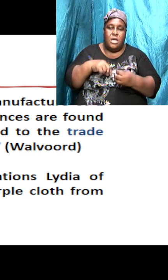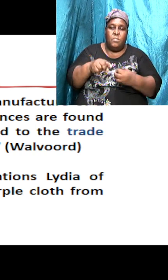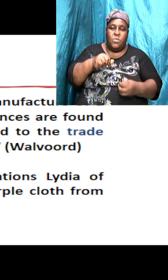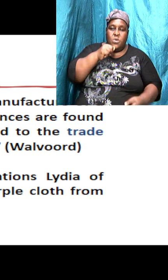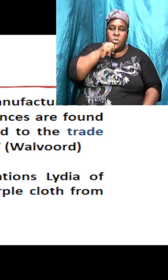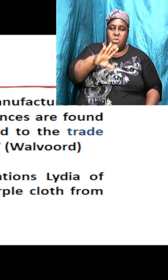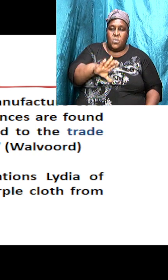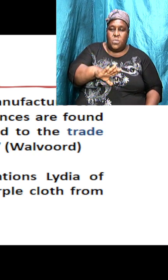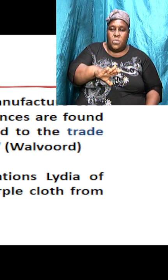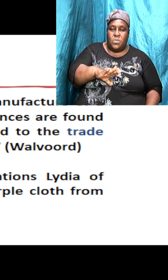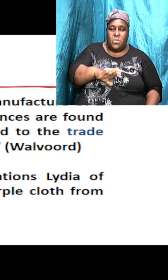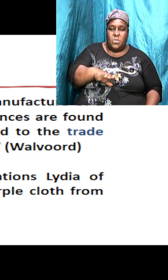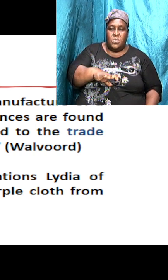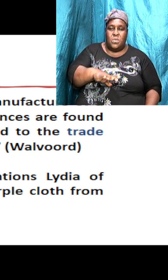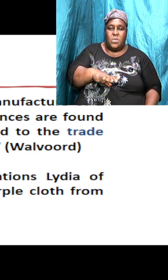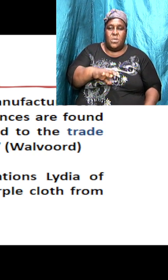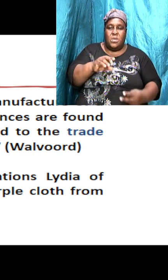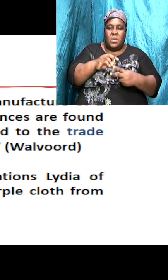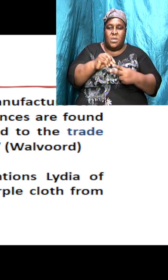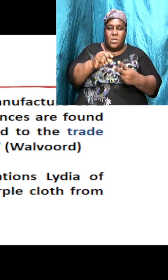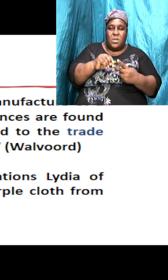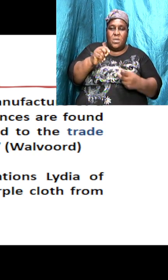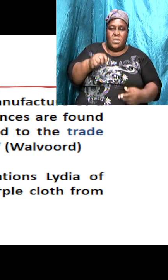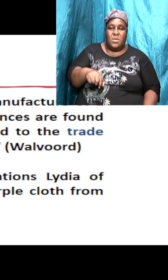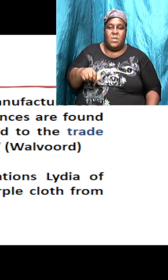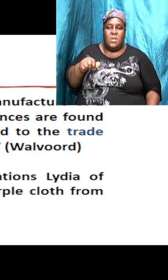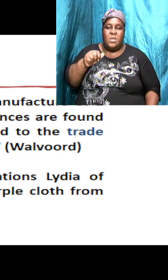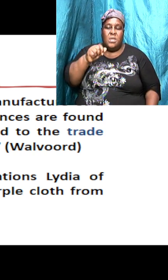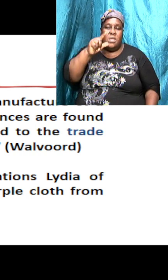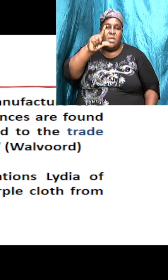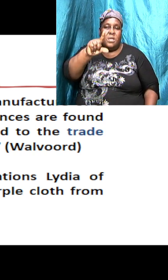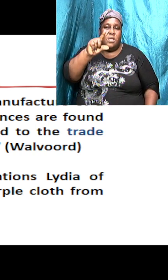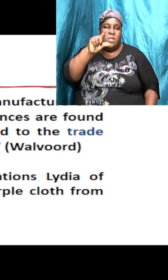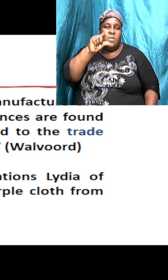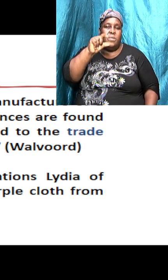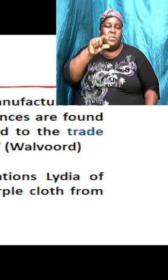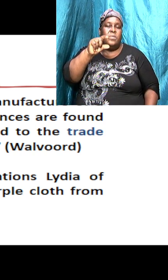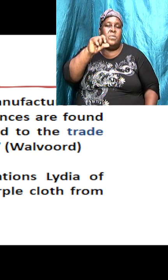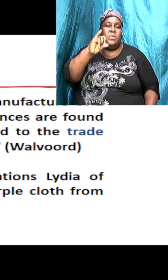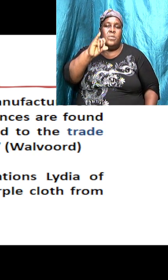about this person. Now a certain woman named Lydia heard us, right?